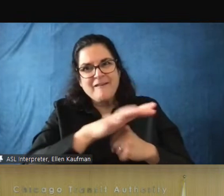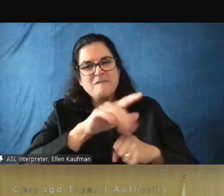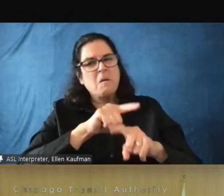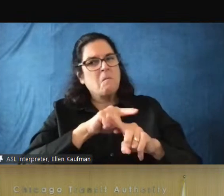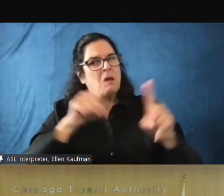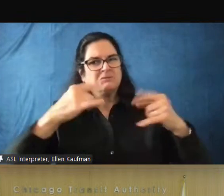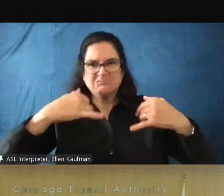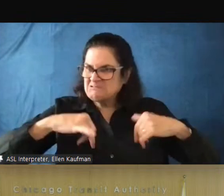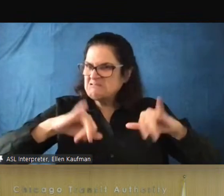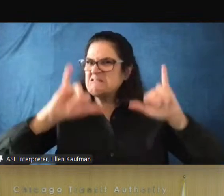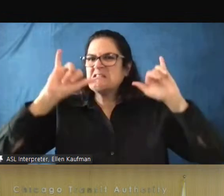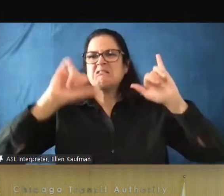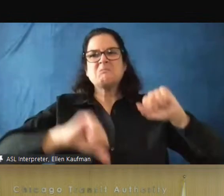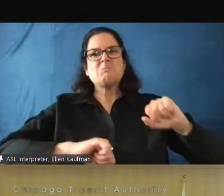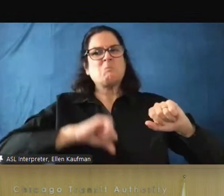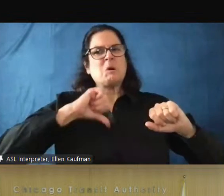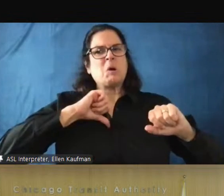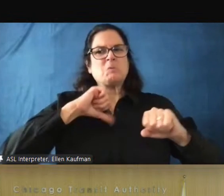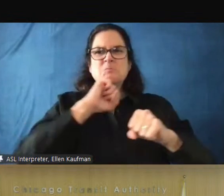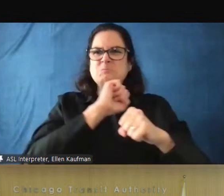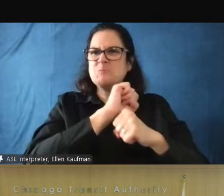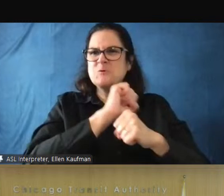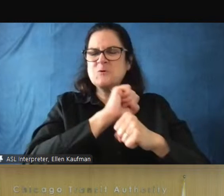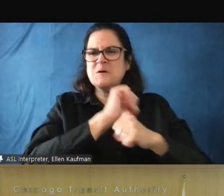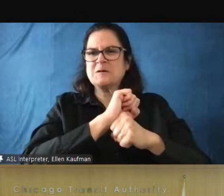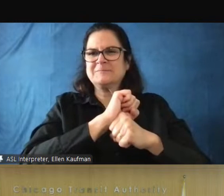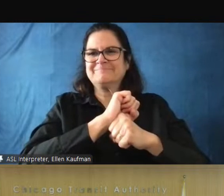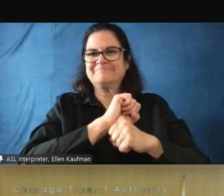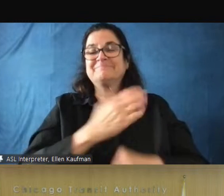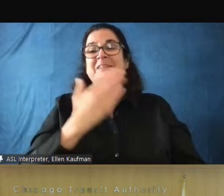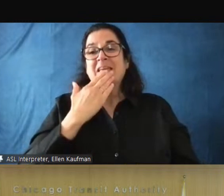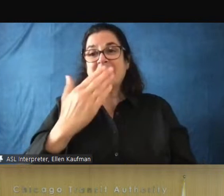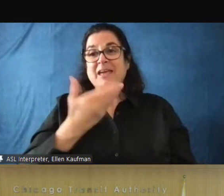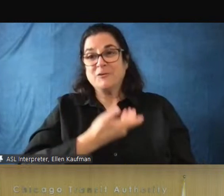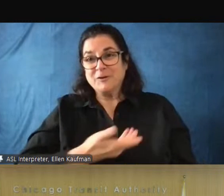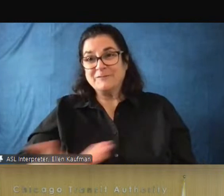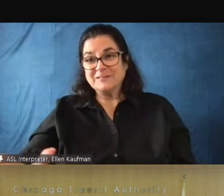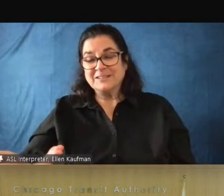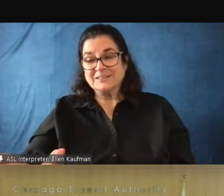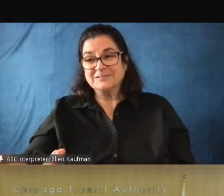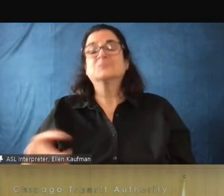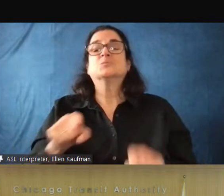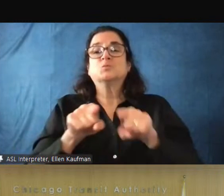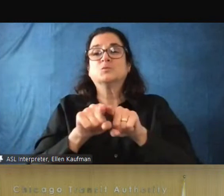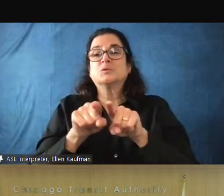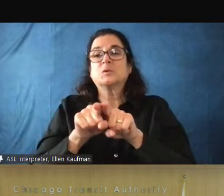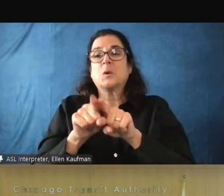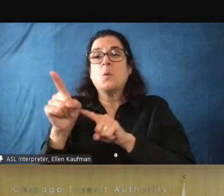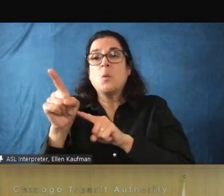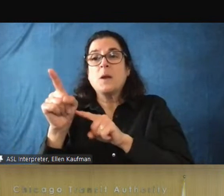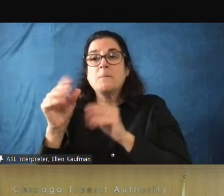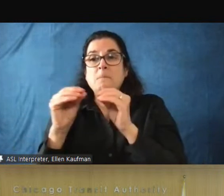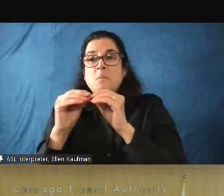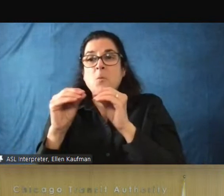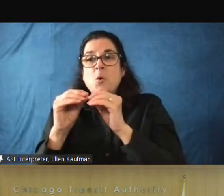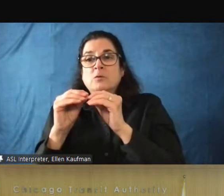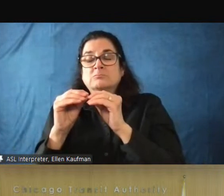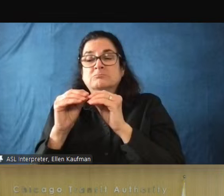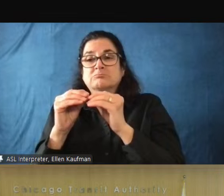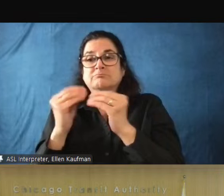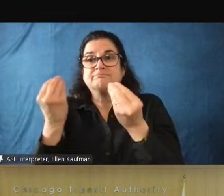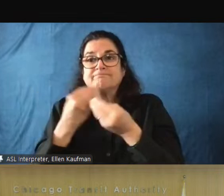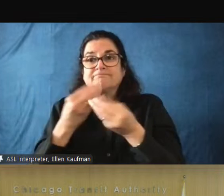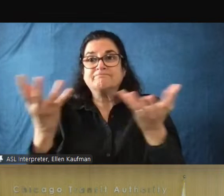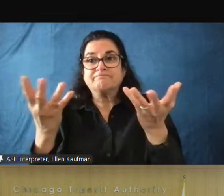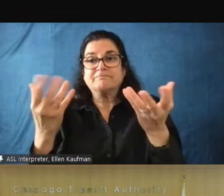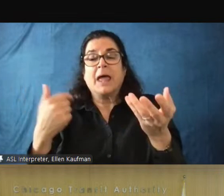doing that. So thank you for the invitation. And I want to put out one last point. I'm going to ask my